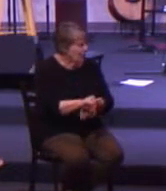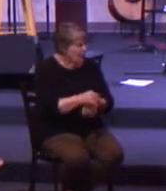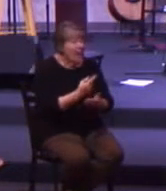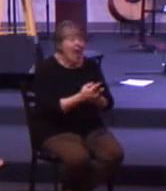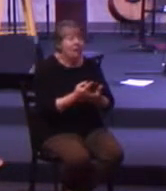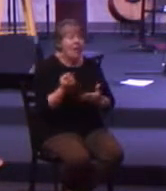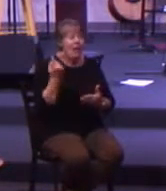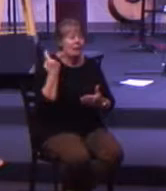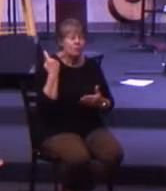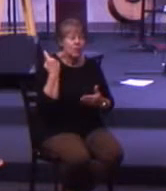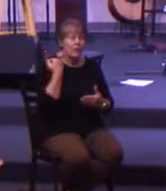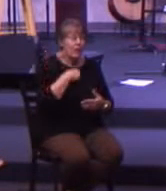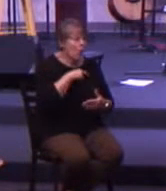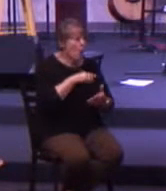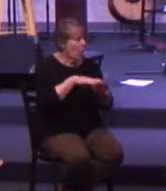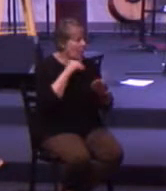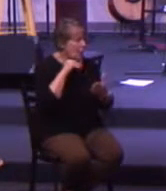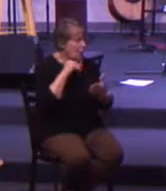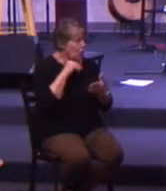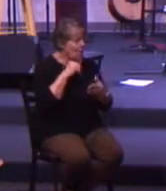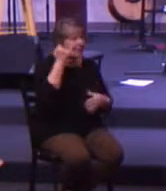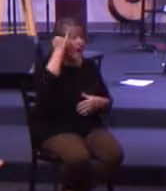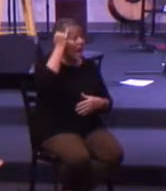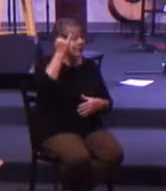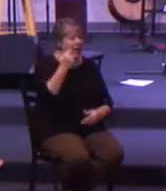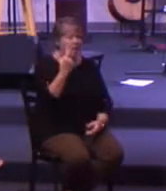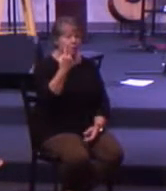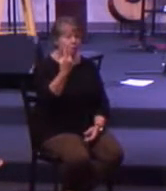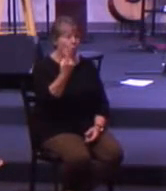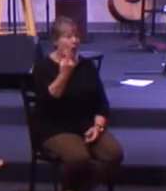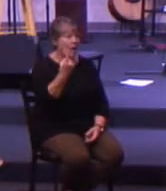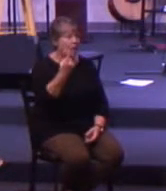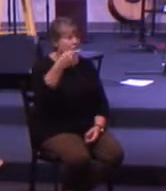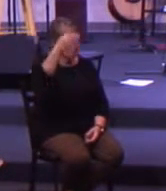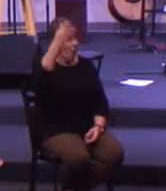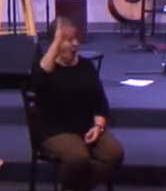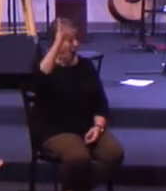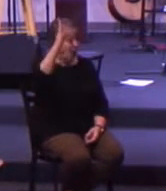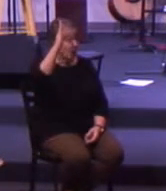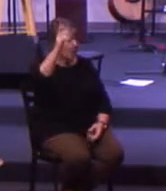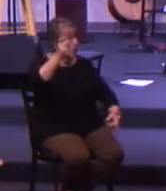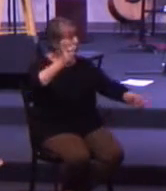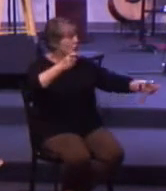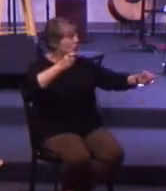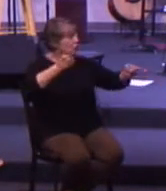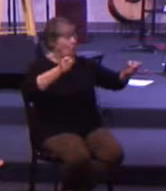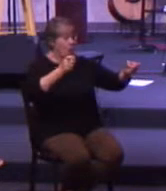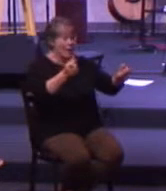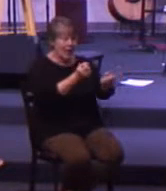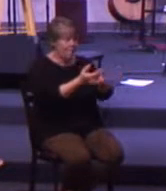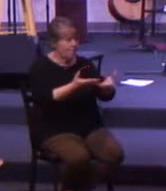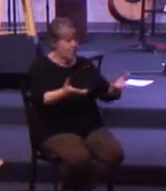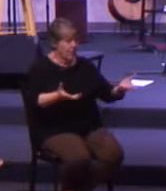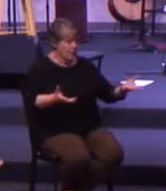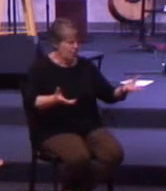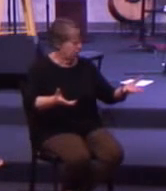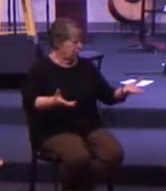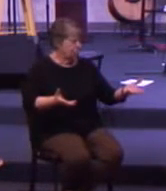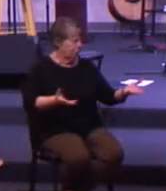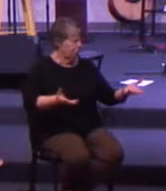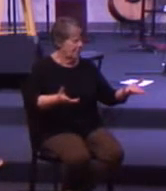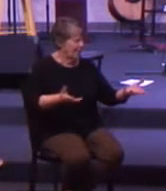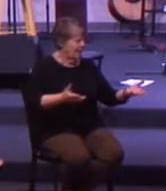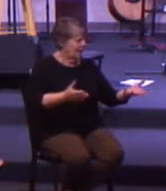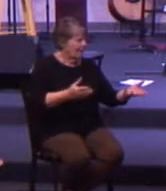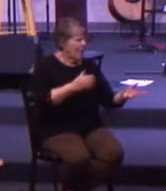week that the idea that there was a single God who was over everything was potentially an unheard of idea at